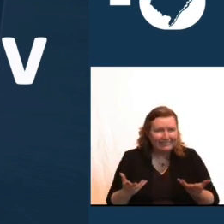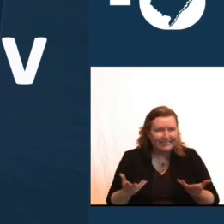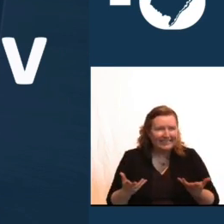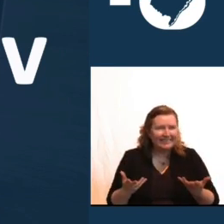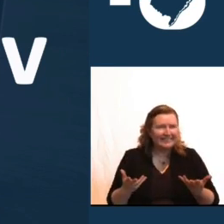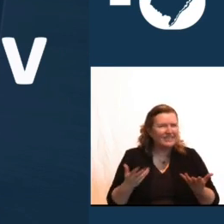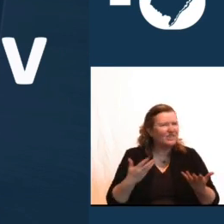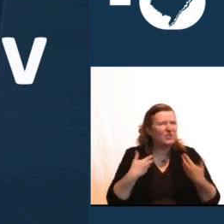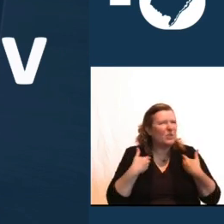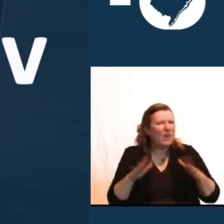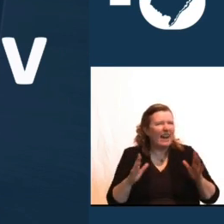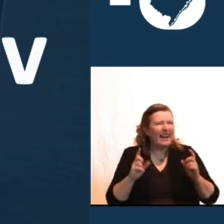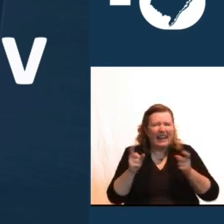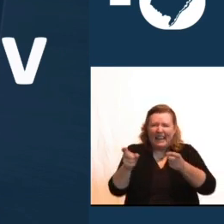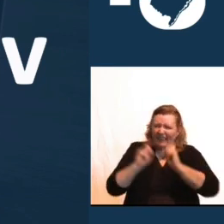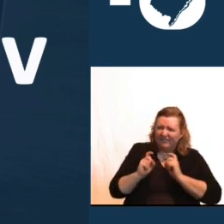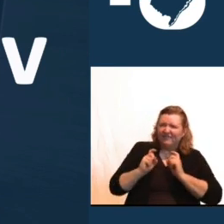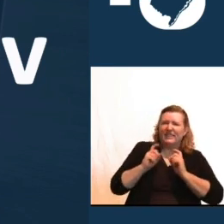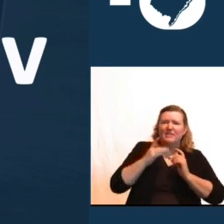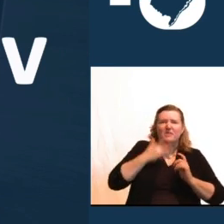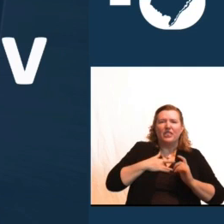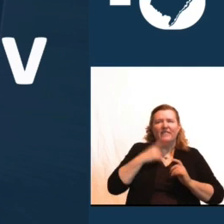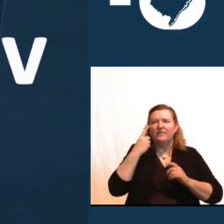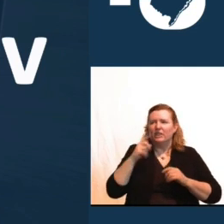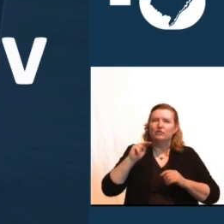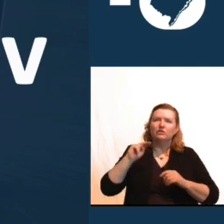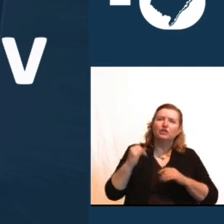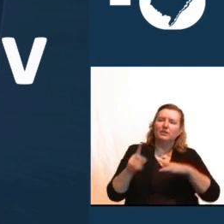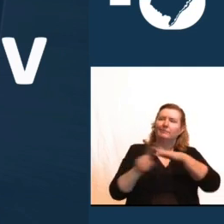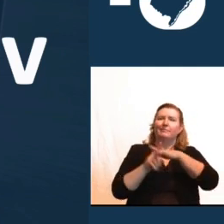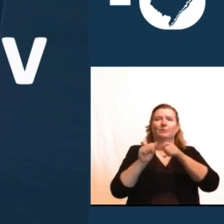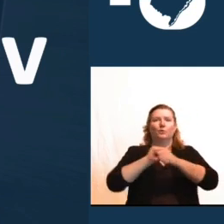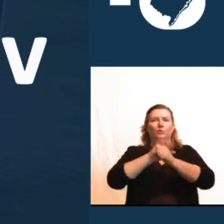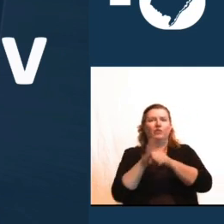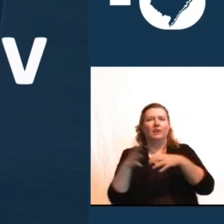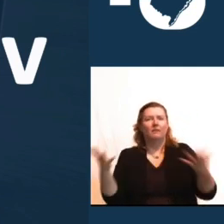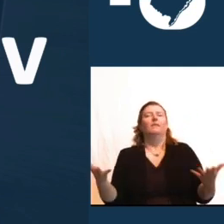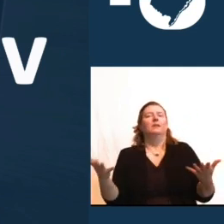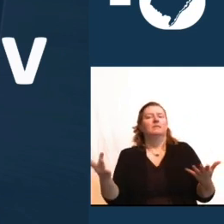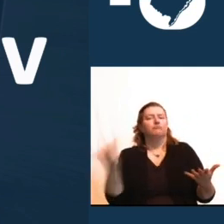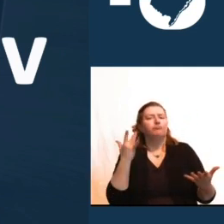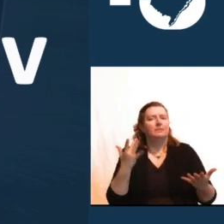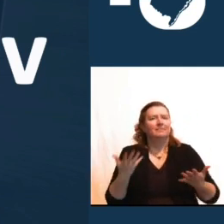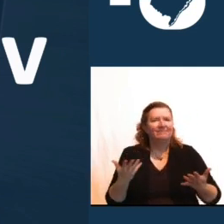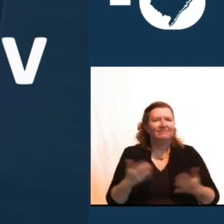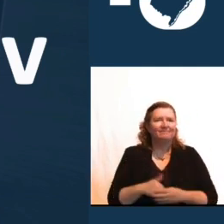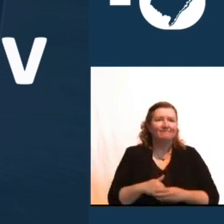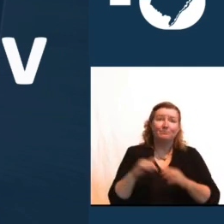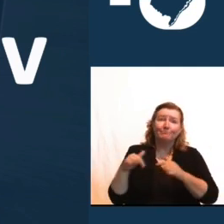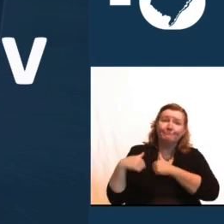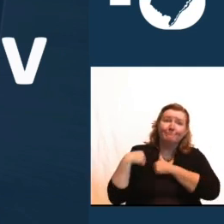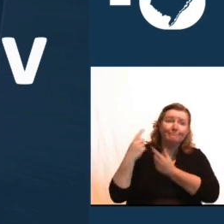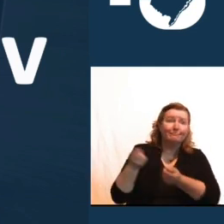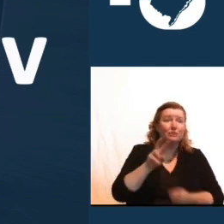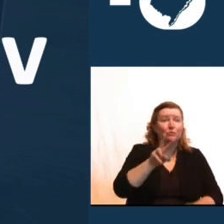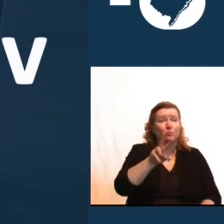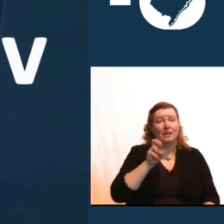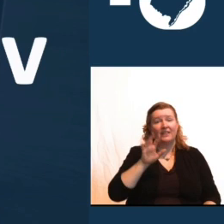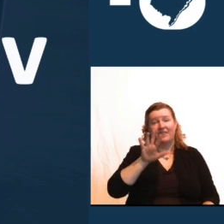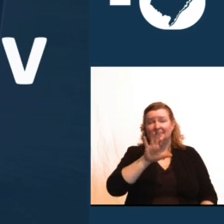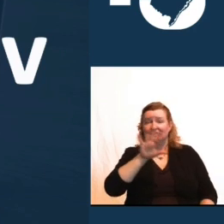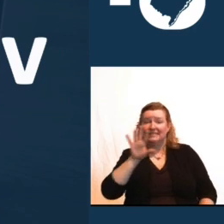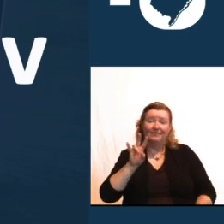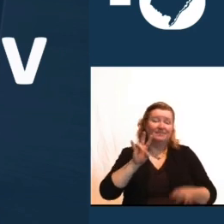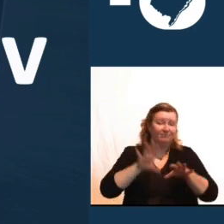this anniversary is the right time for us to end these in-person briefings. As coronavirus moves from pandemic